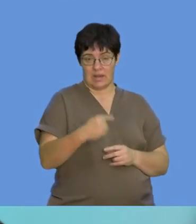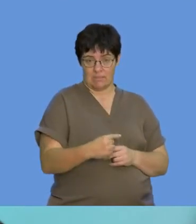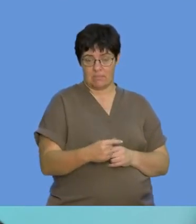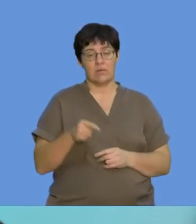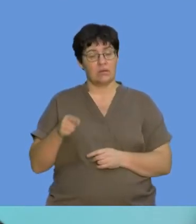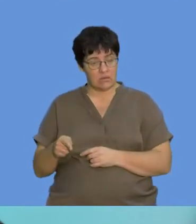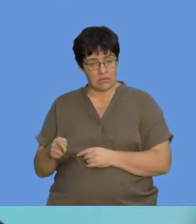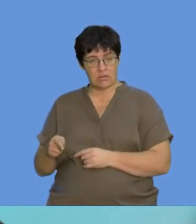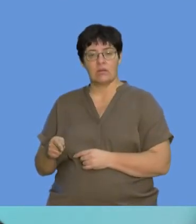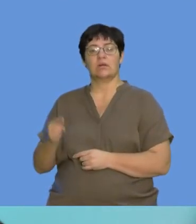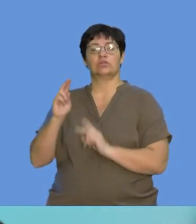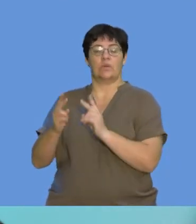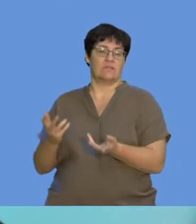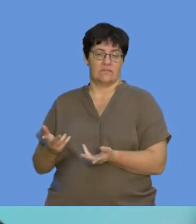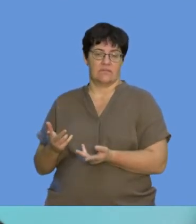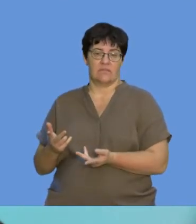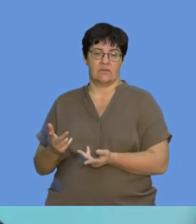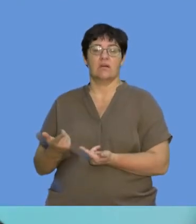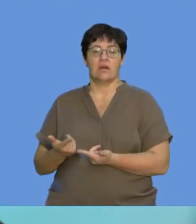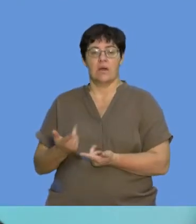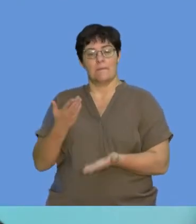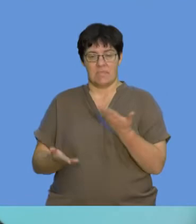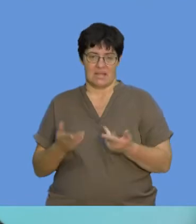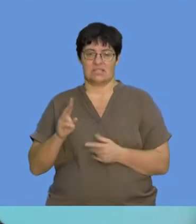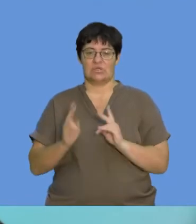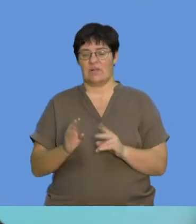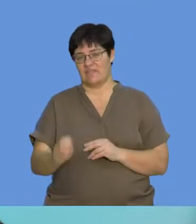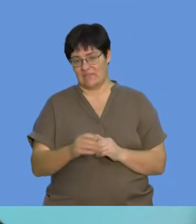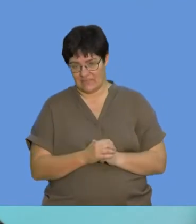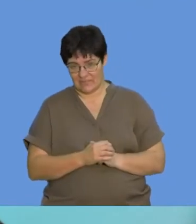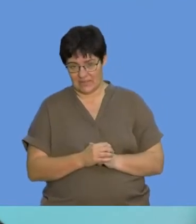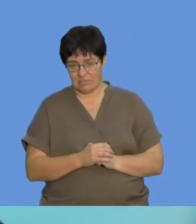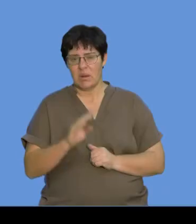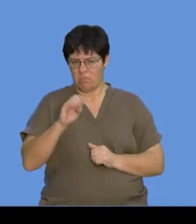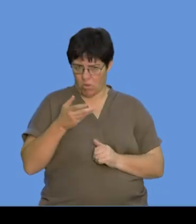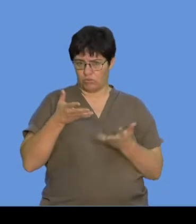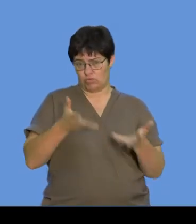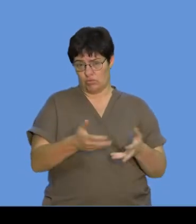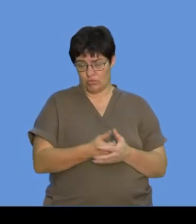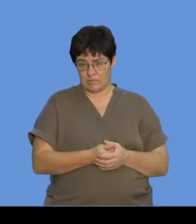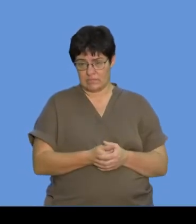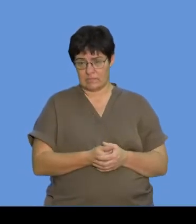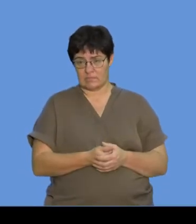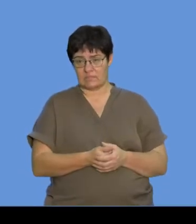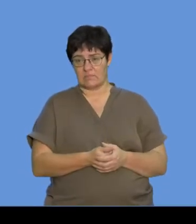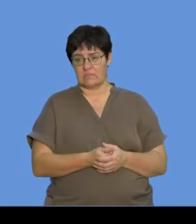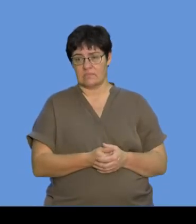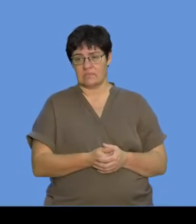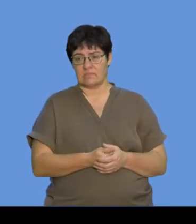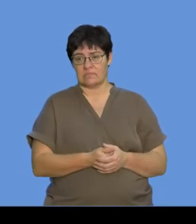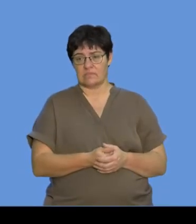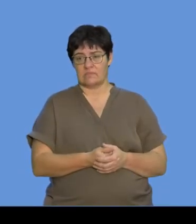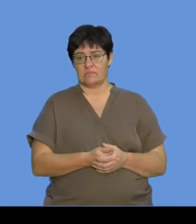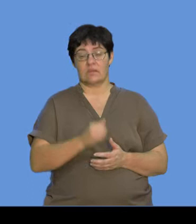element? Carbon, okay, which has got a mass of 12. So that's what a mole is, right? So remember, so